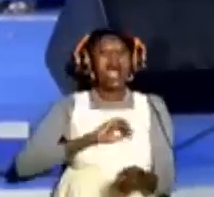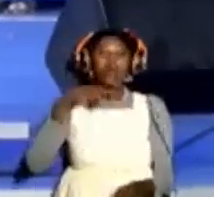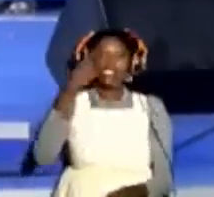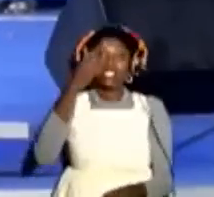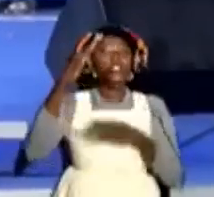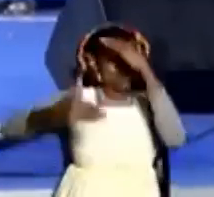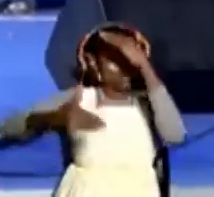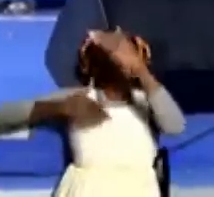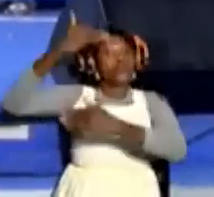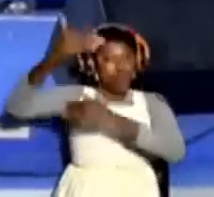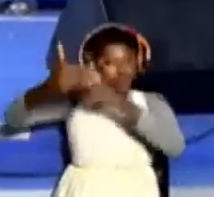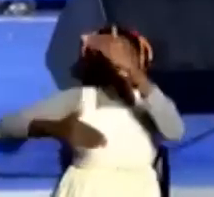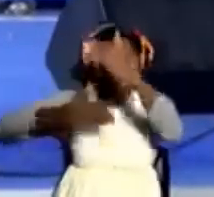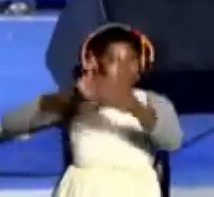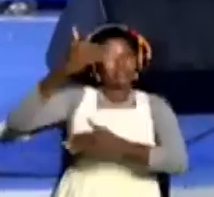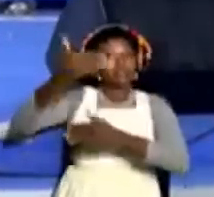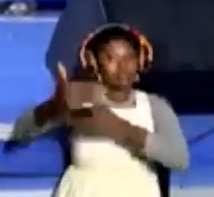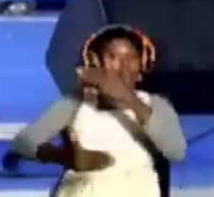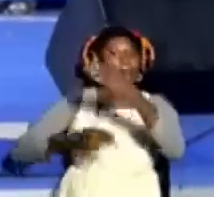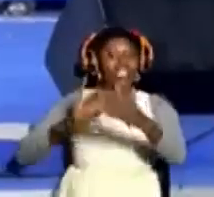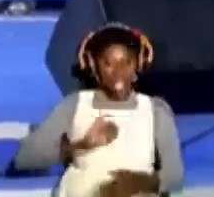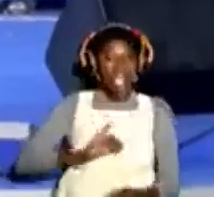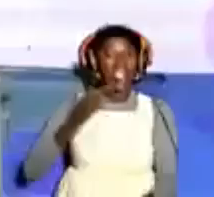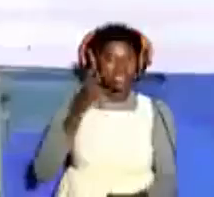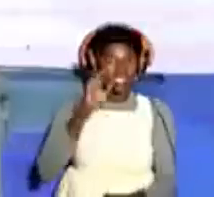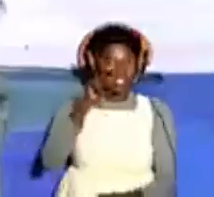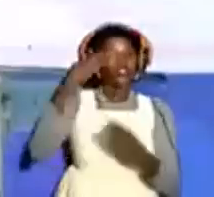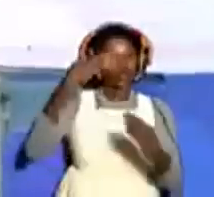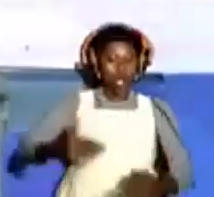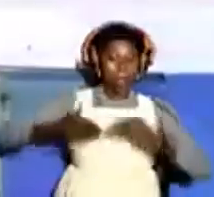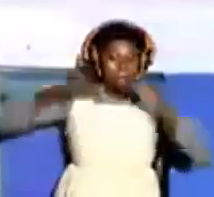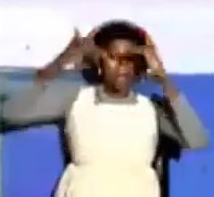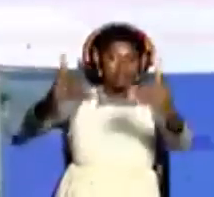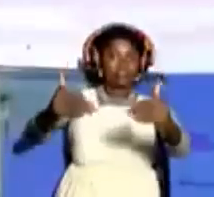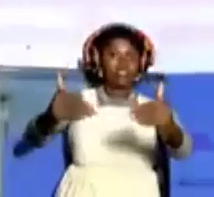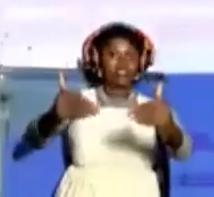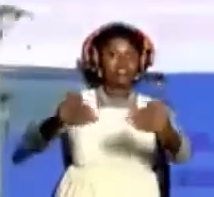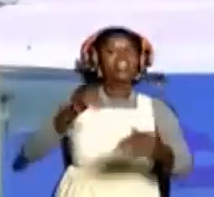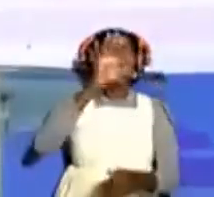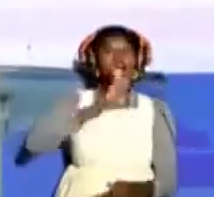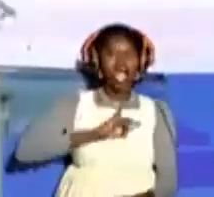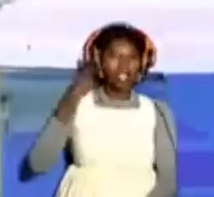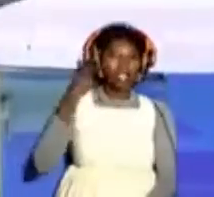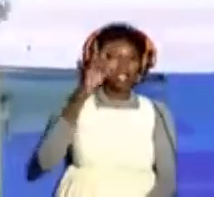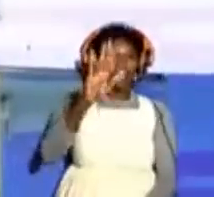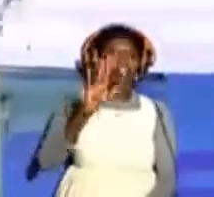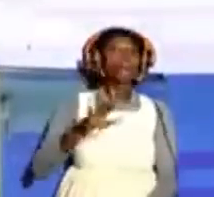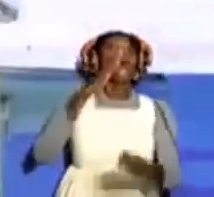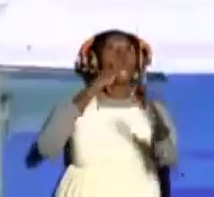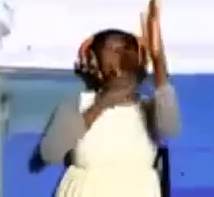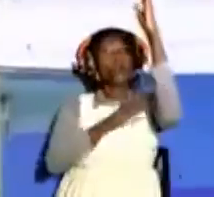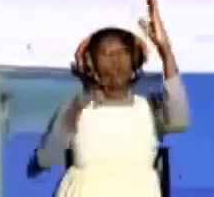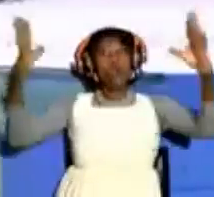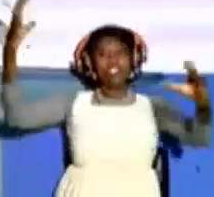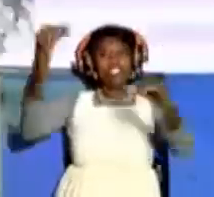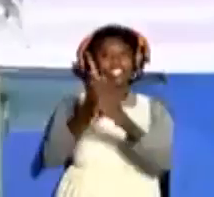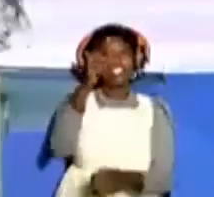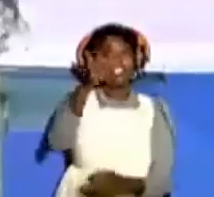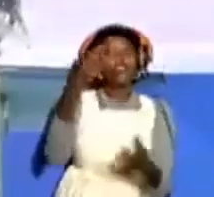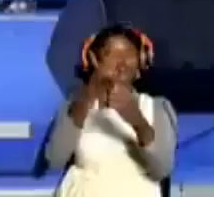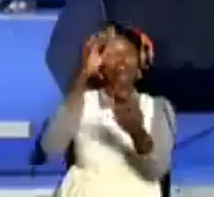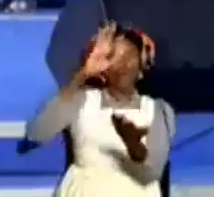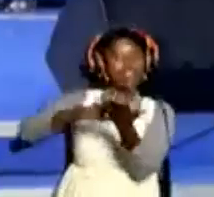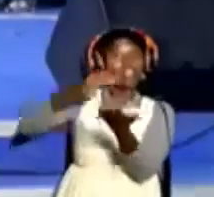you progressing. I can see you advancing. I can see God taking you from one degree of